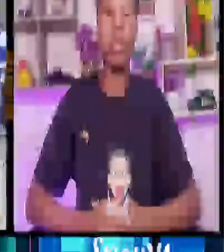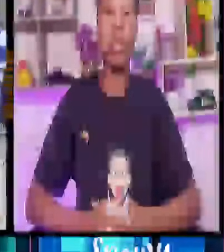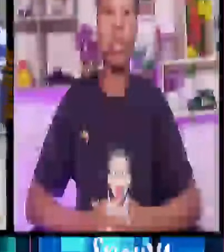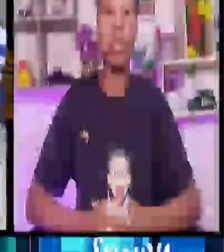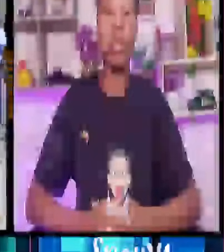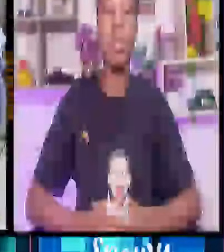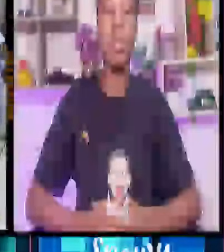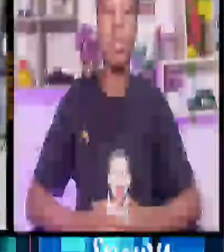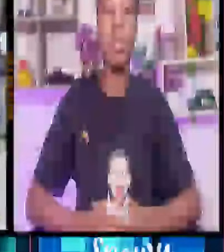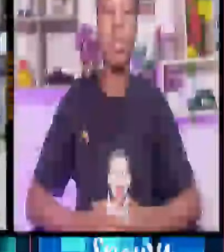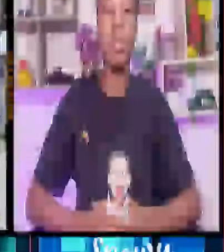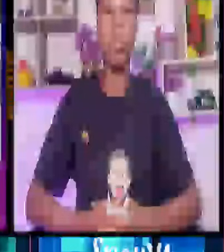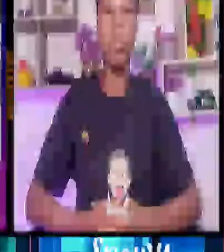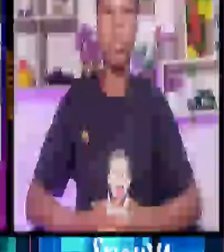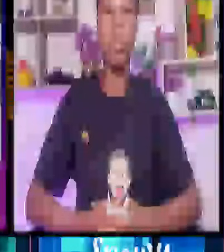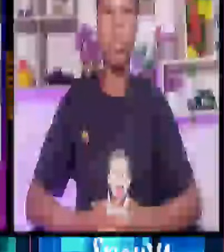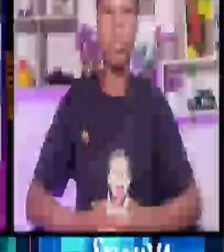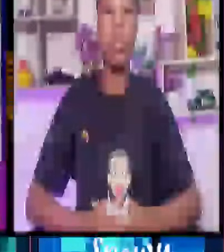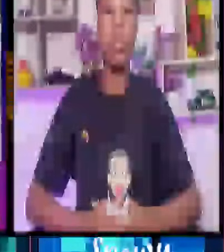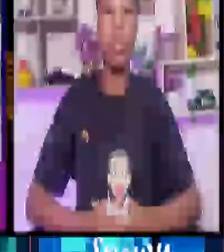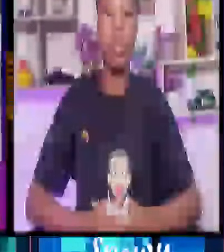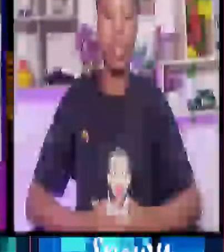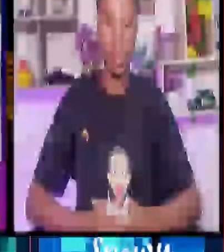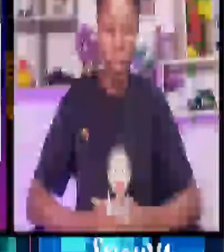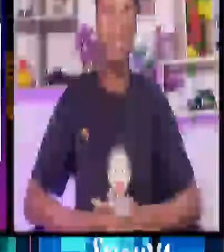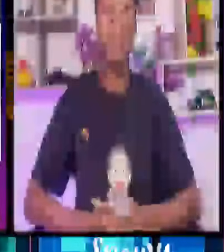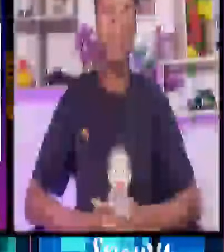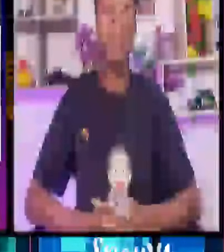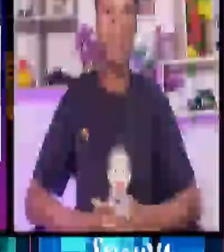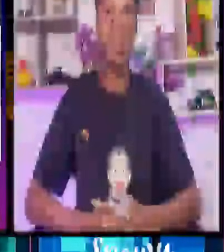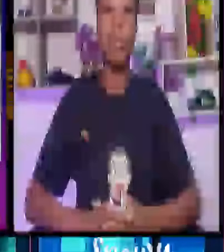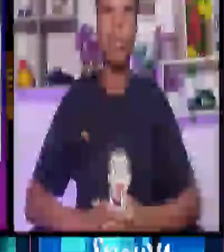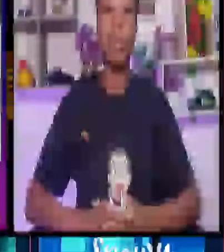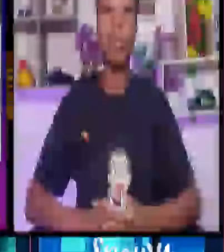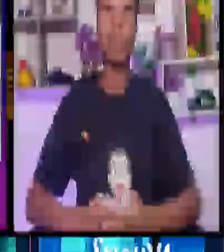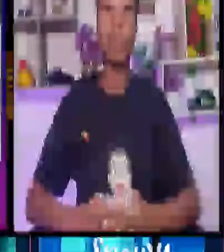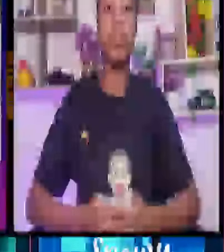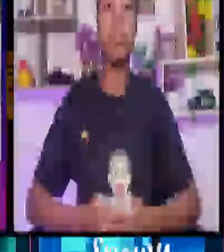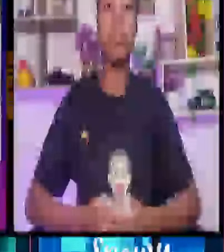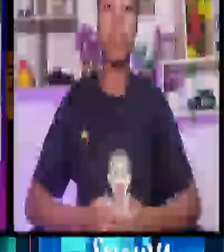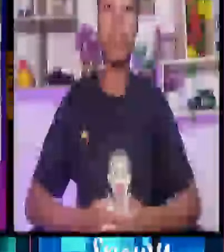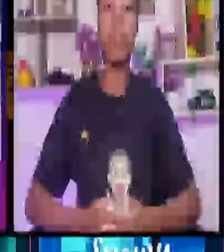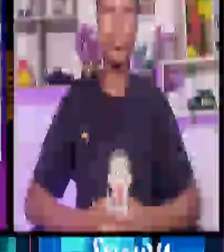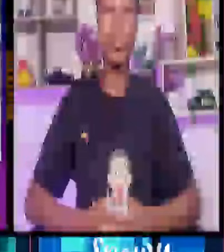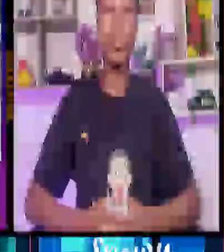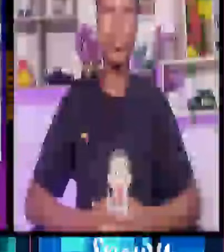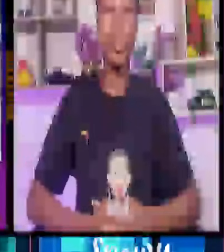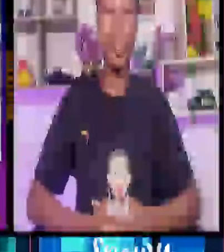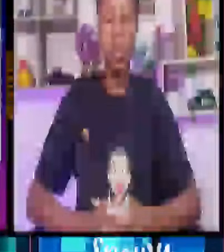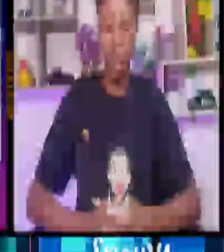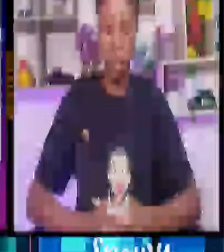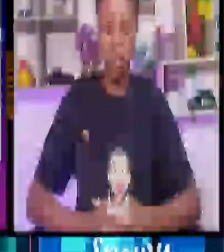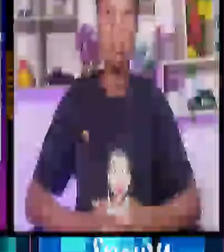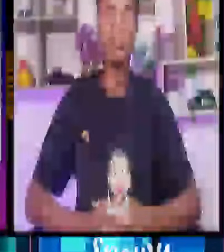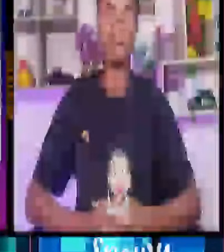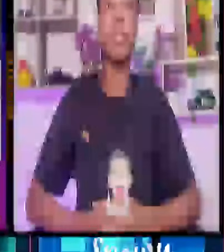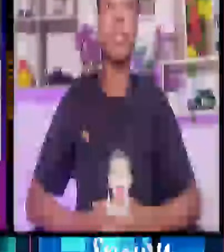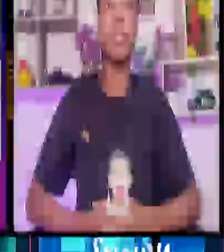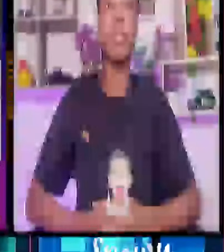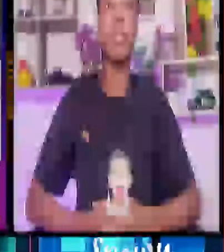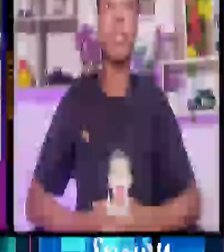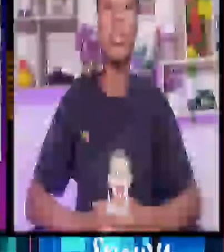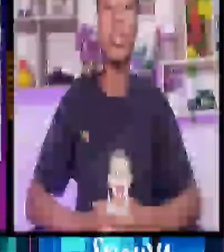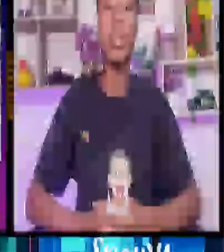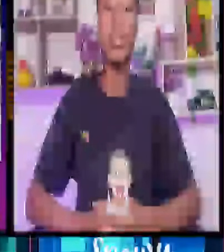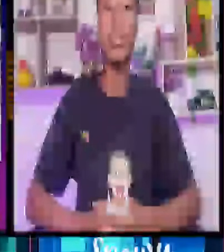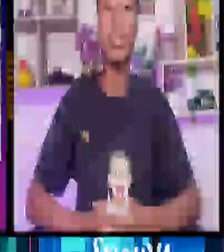it. If the general public is interested as well? If the general public is interested as well? No, but I think it's premature. We have our